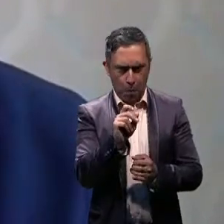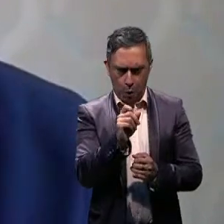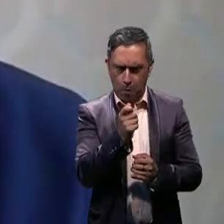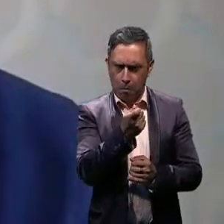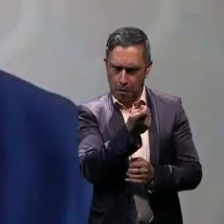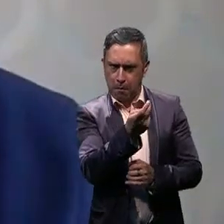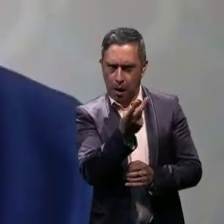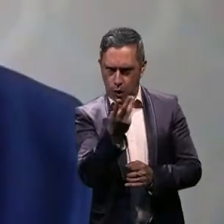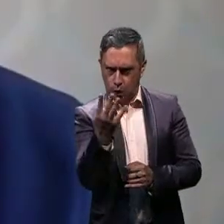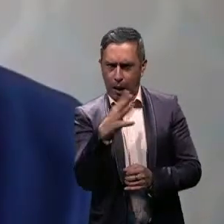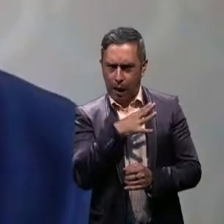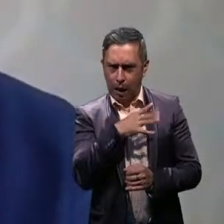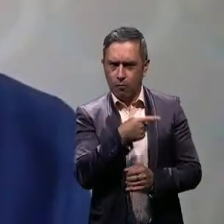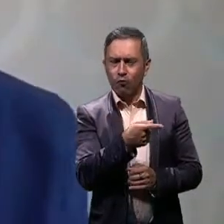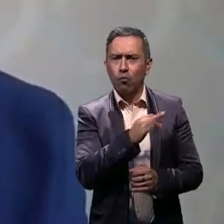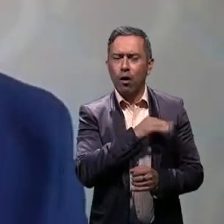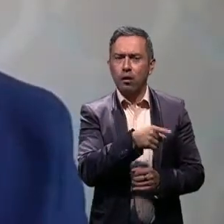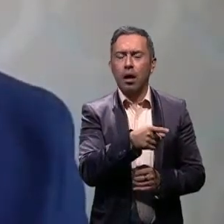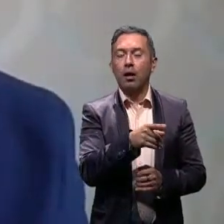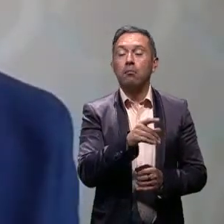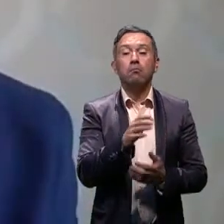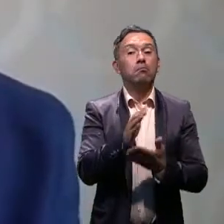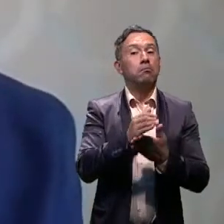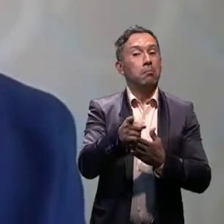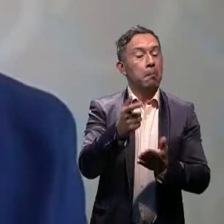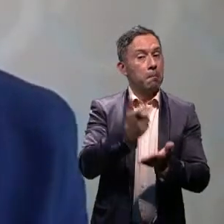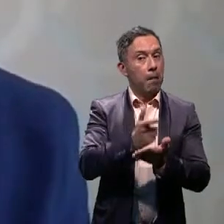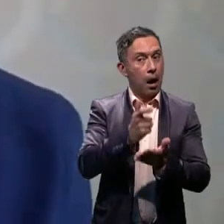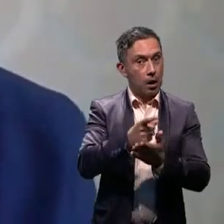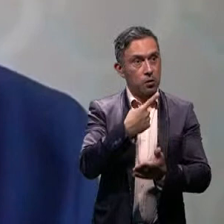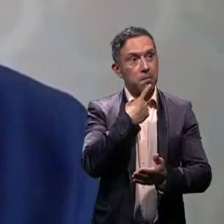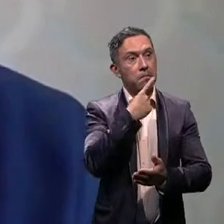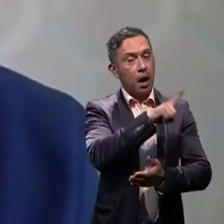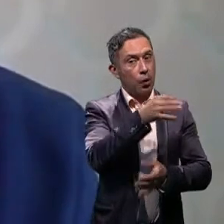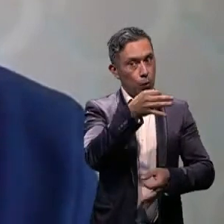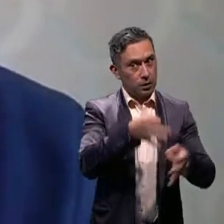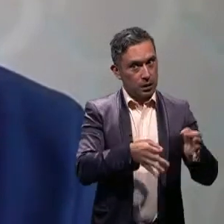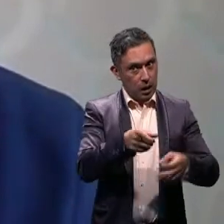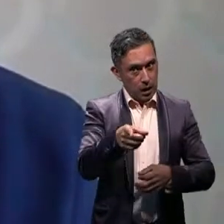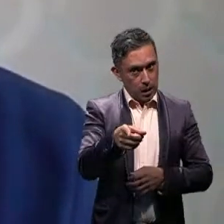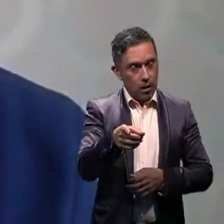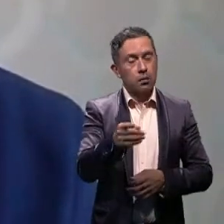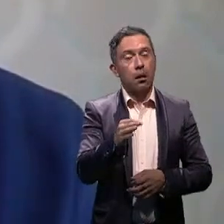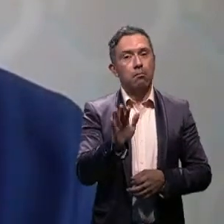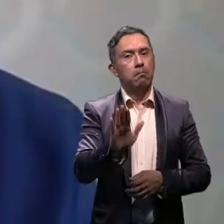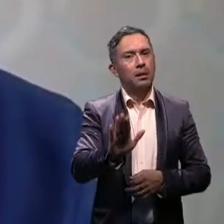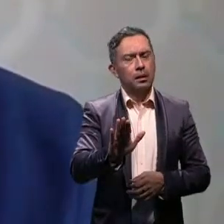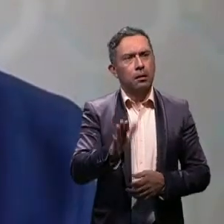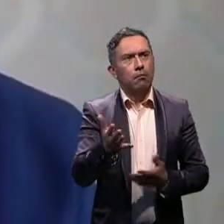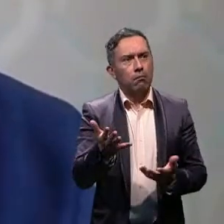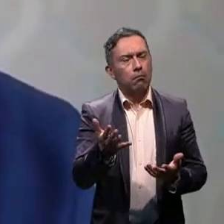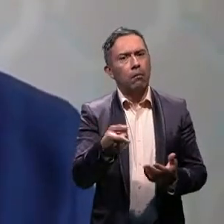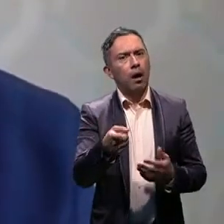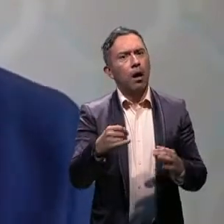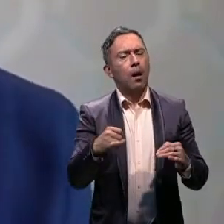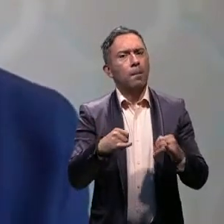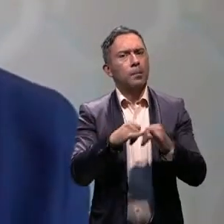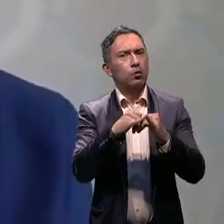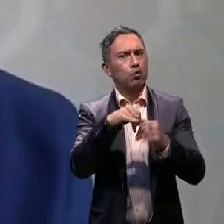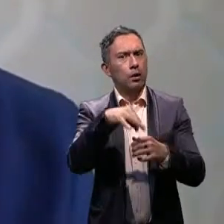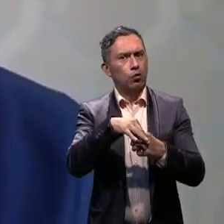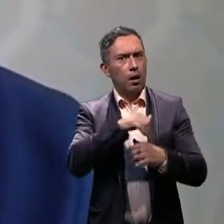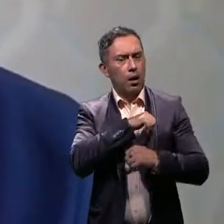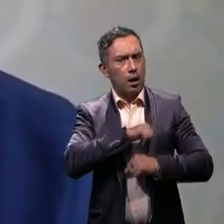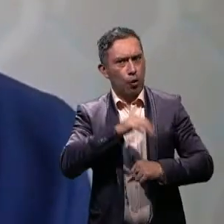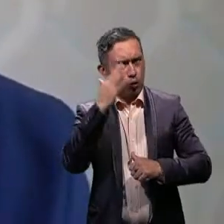the countries, but in many, there could be a judicial arm that ends up by complicating in a very serious